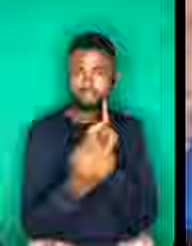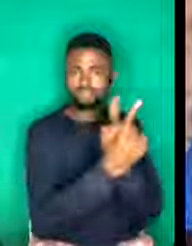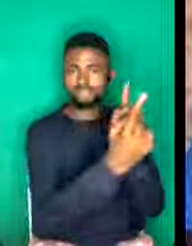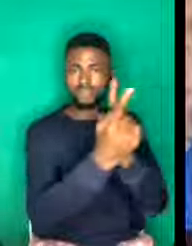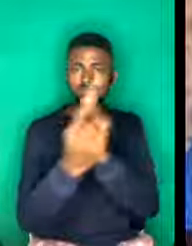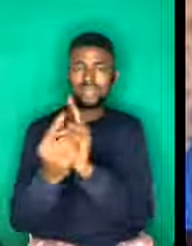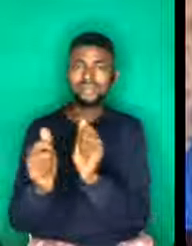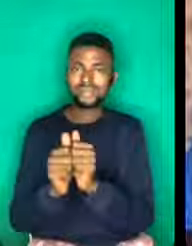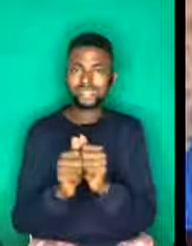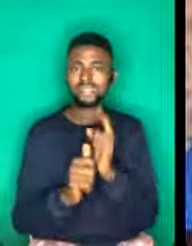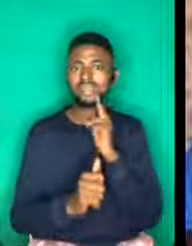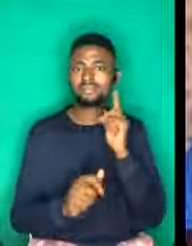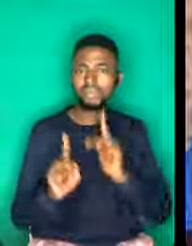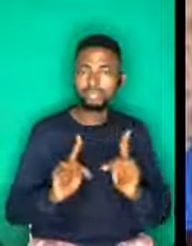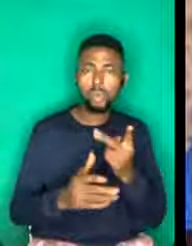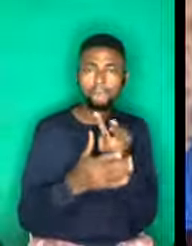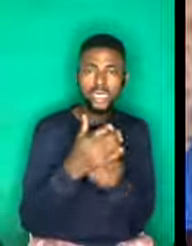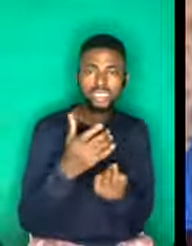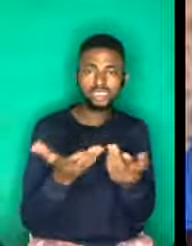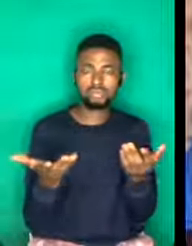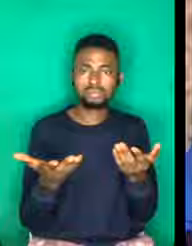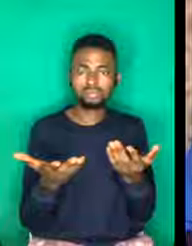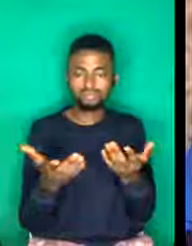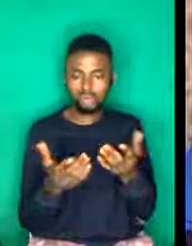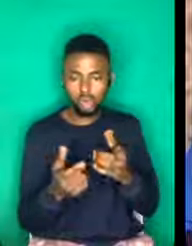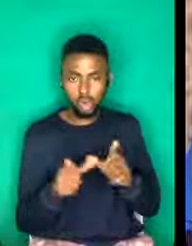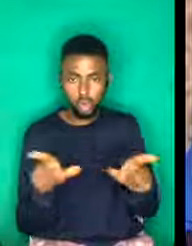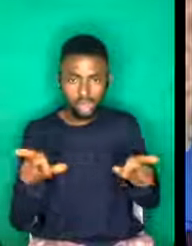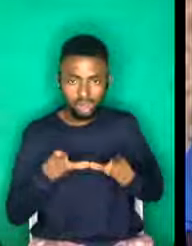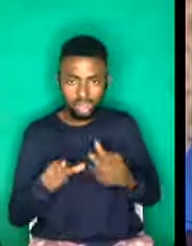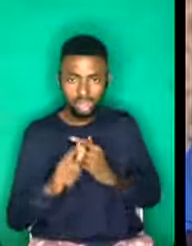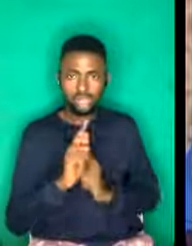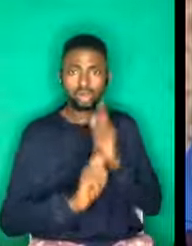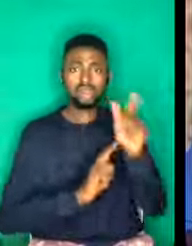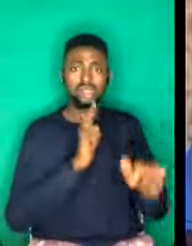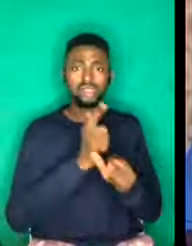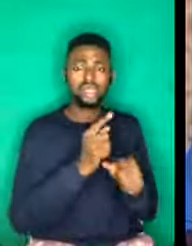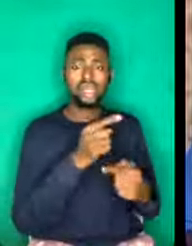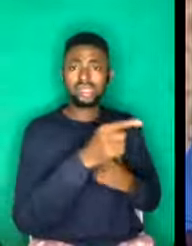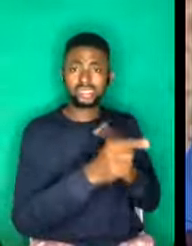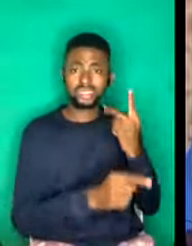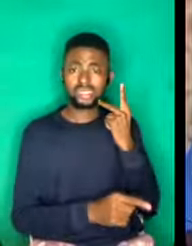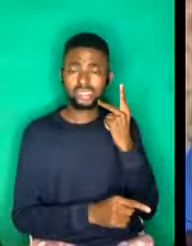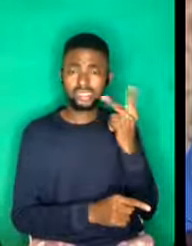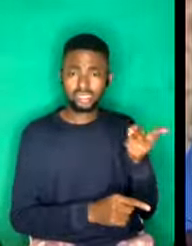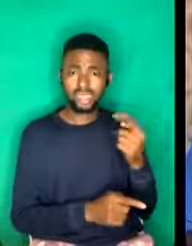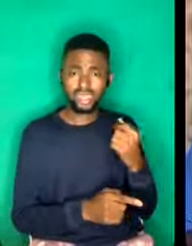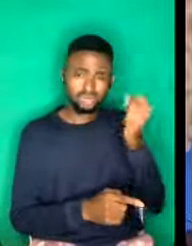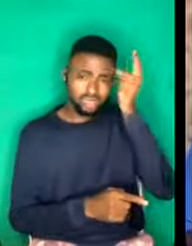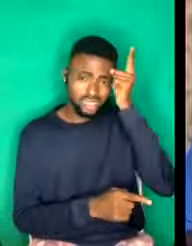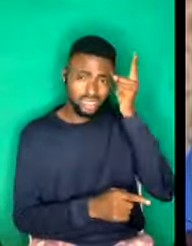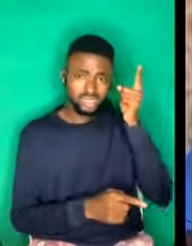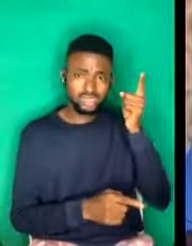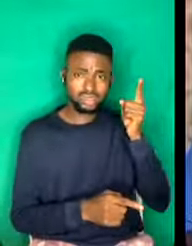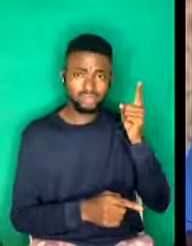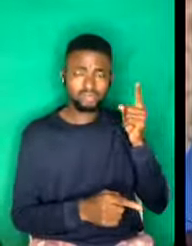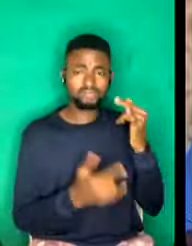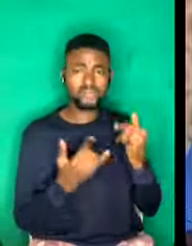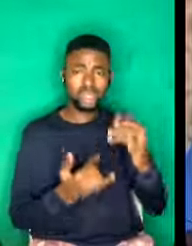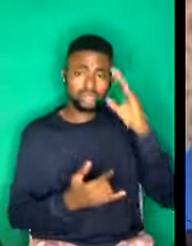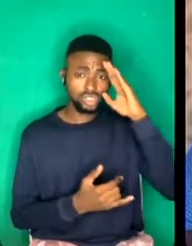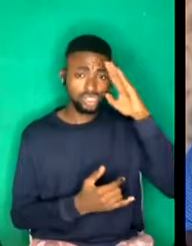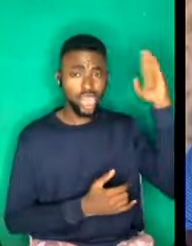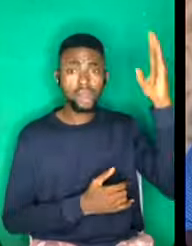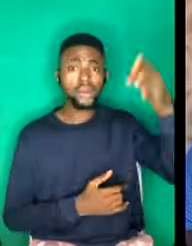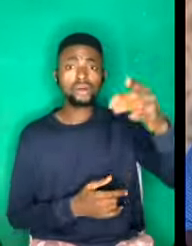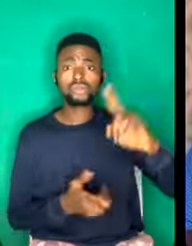locally, globally, and I begin to see that they are, there was this shout out to Ambrose. Ambrose is from, I